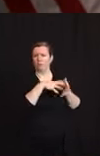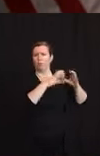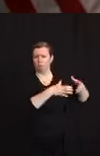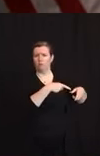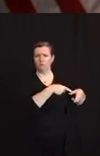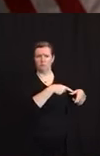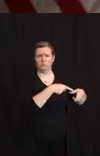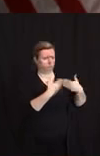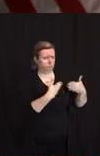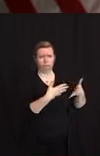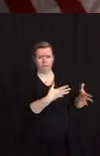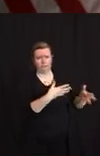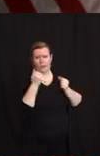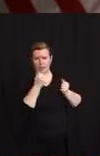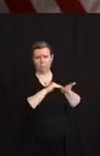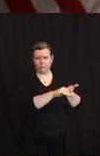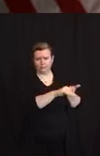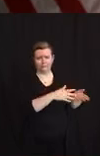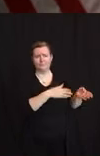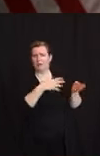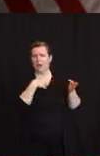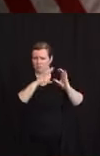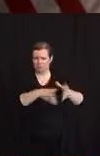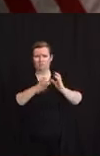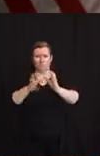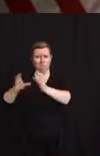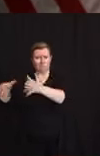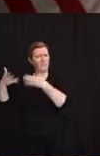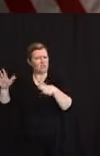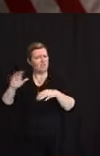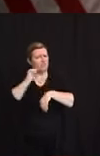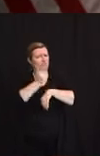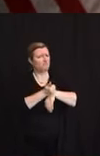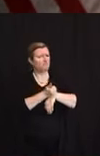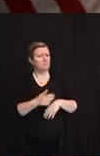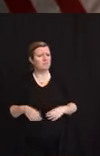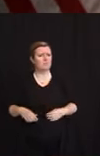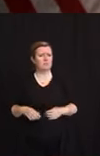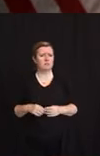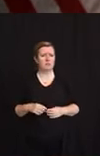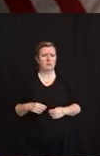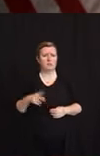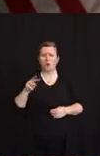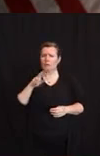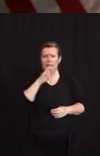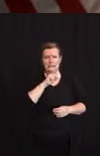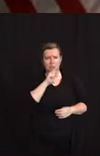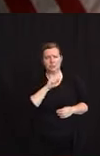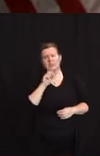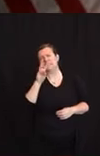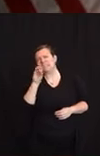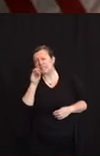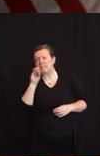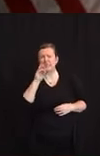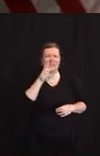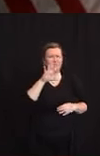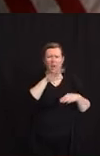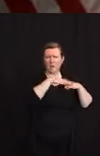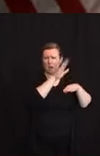some order. Paramount can remind you, I believe it's age first, and then it's conditions, and then it's whether or not you're